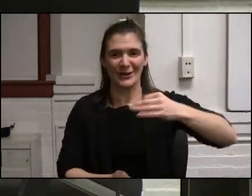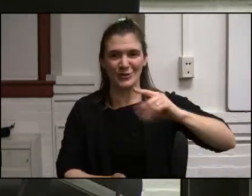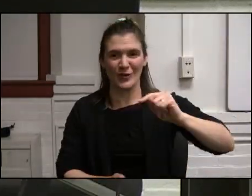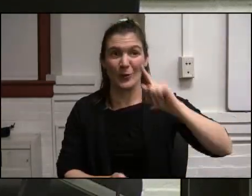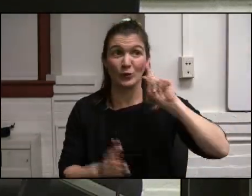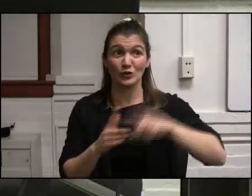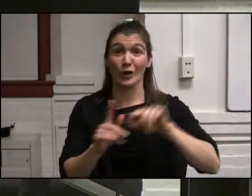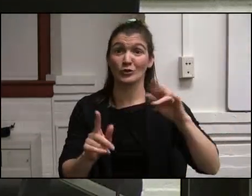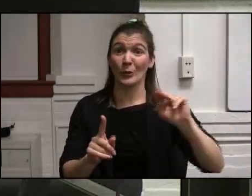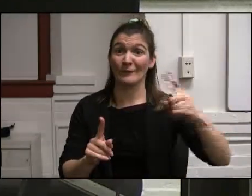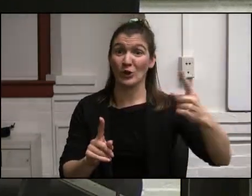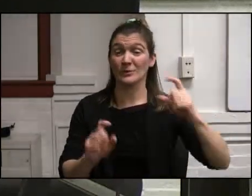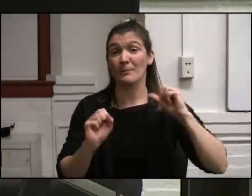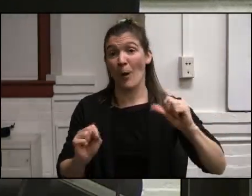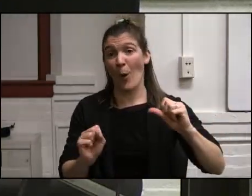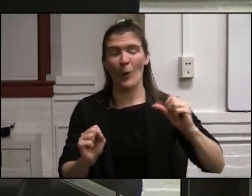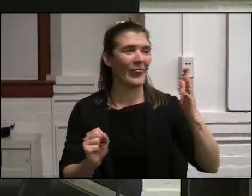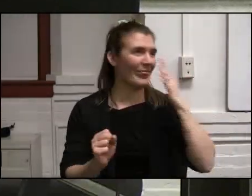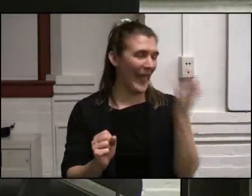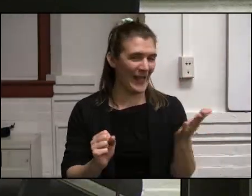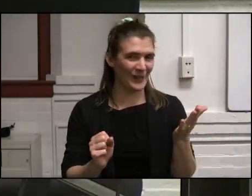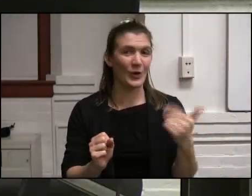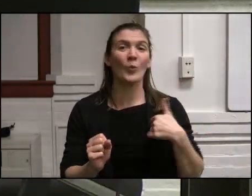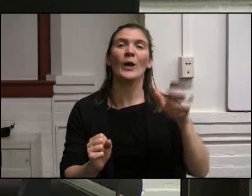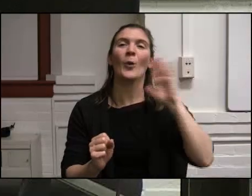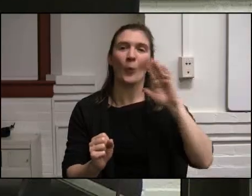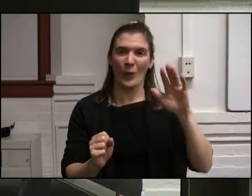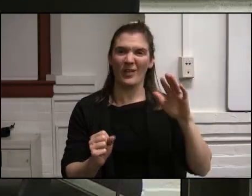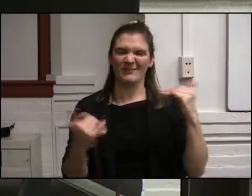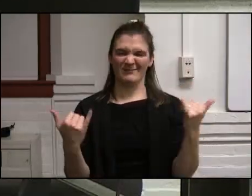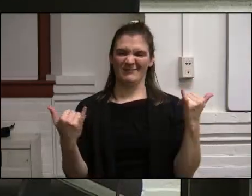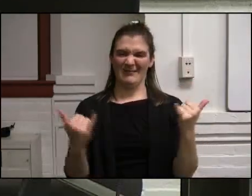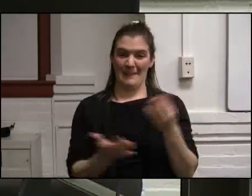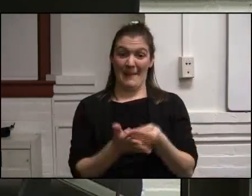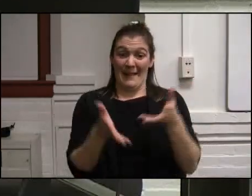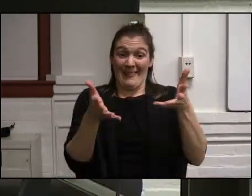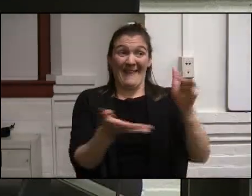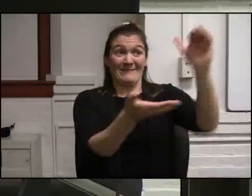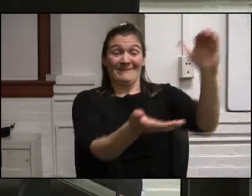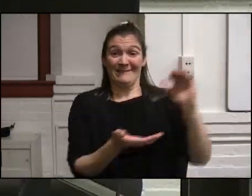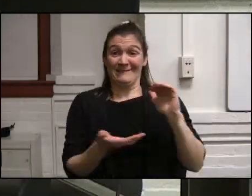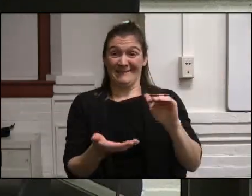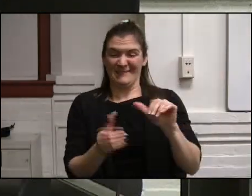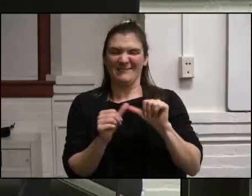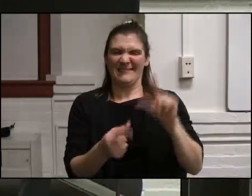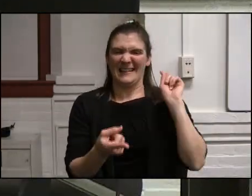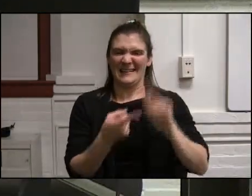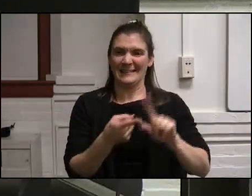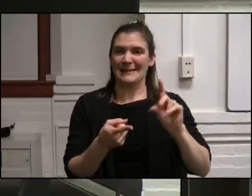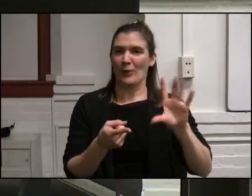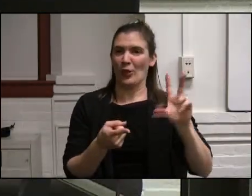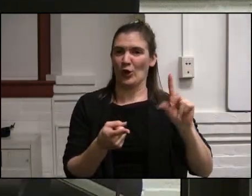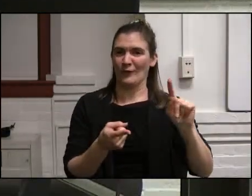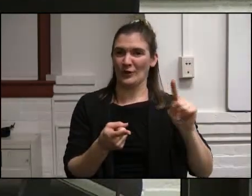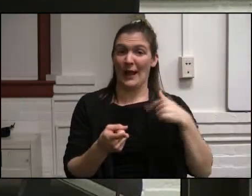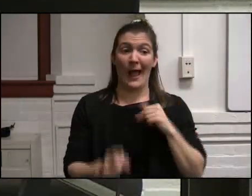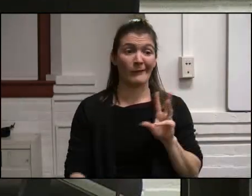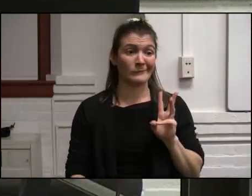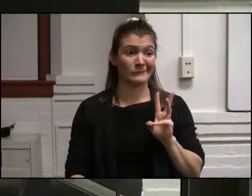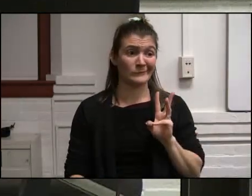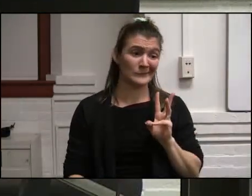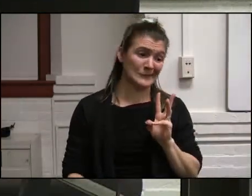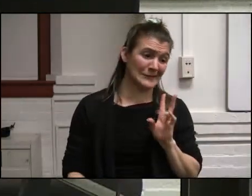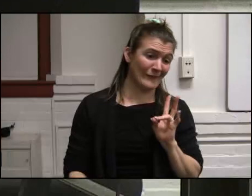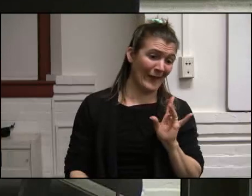January 1st. We will be spending this particular money through December 31st, and so we have 6 to 8